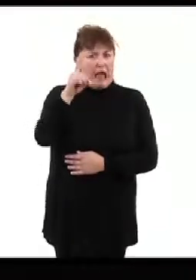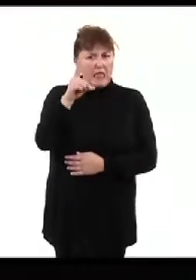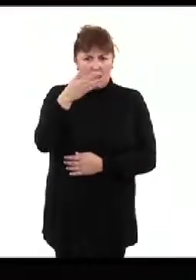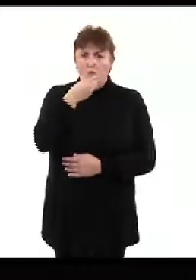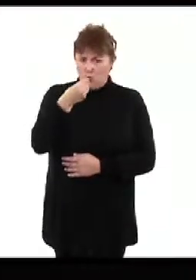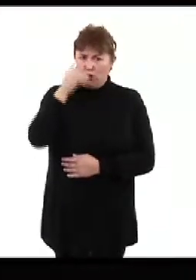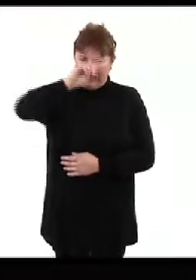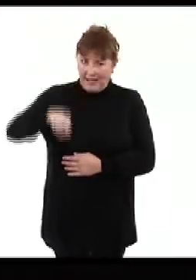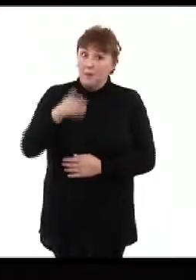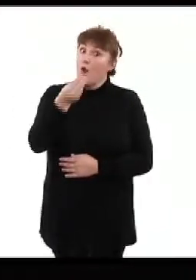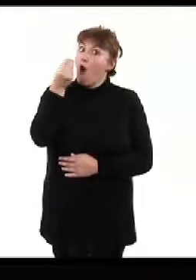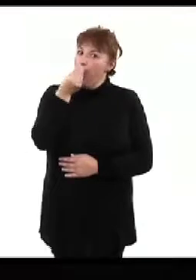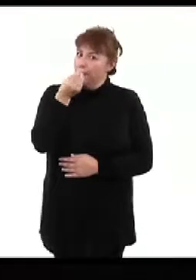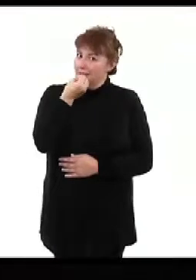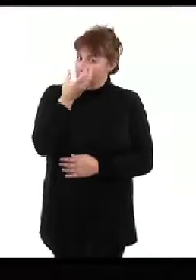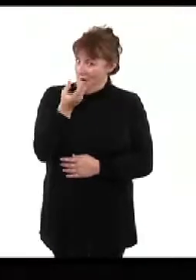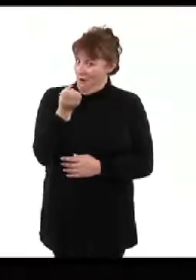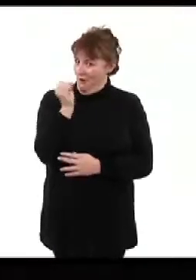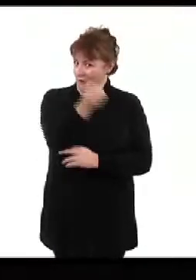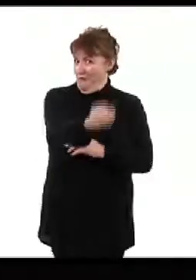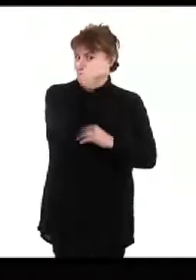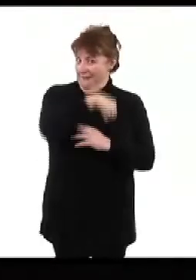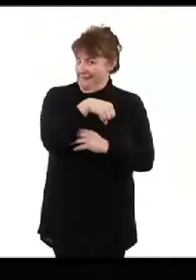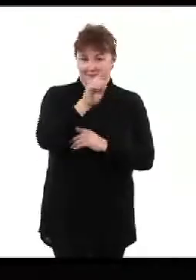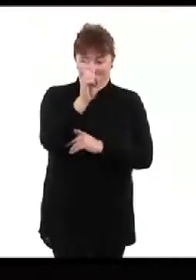the food is much better here.